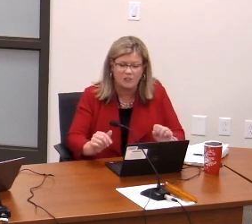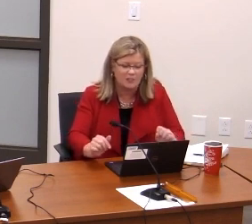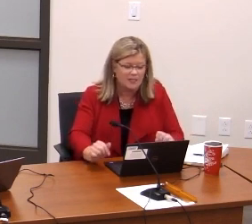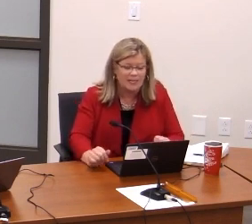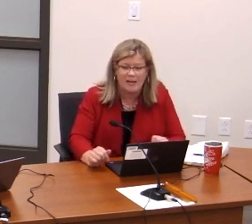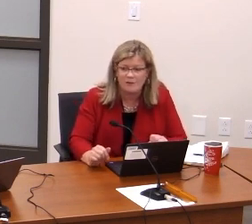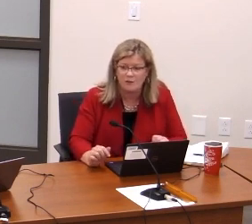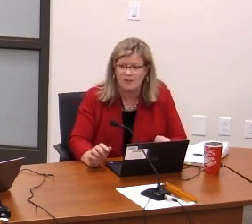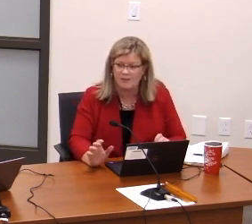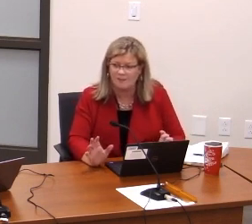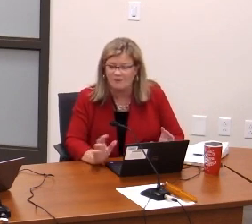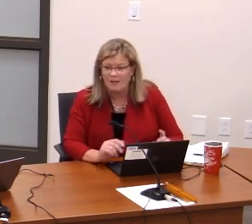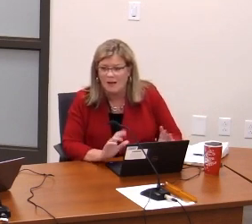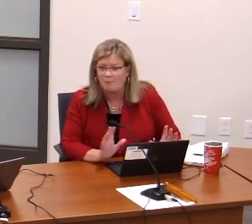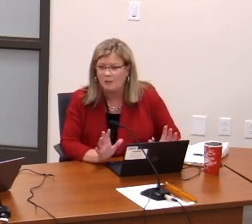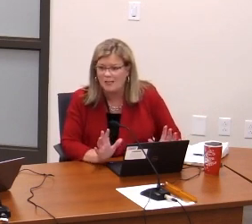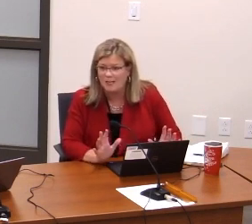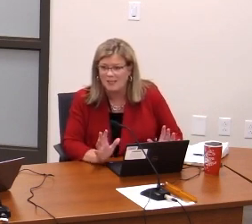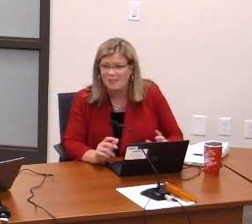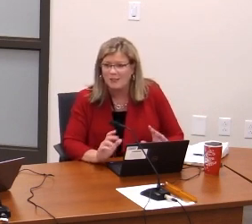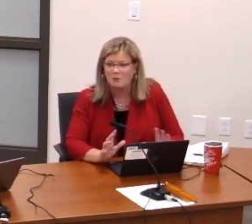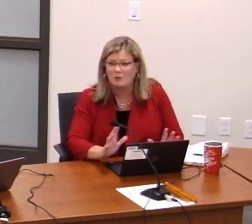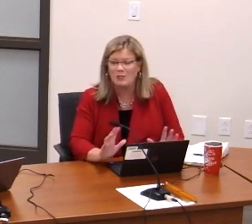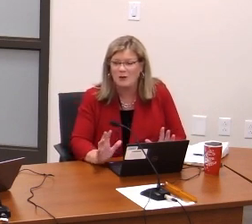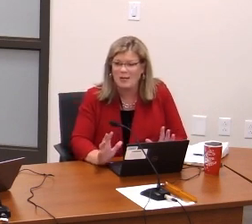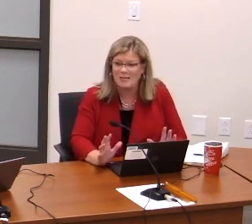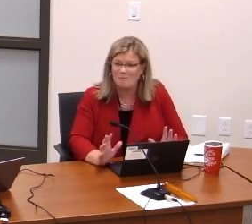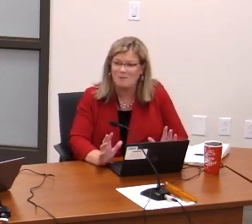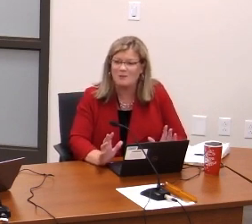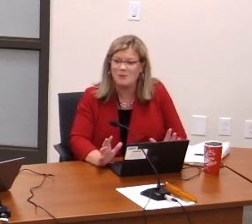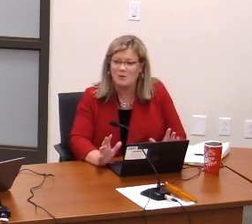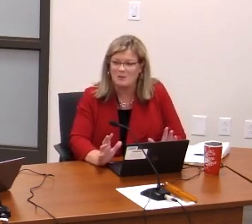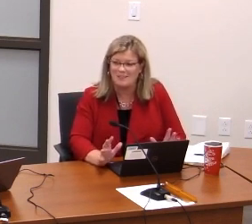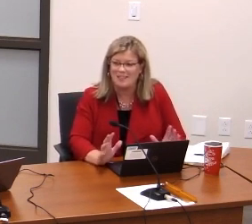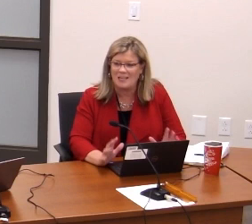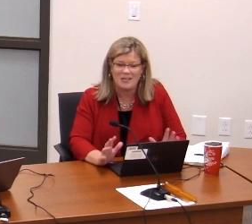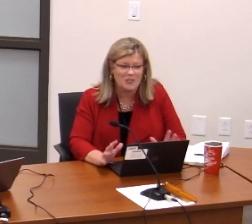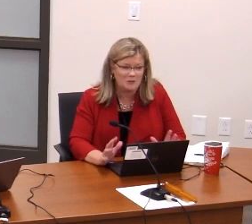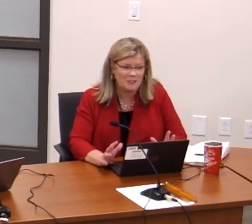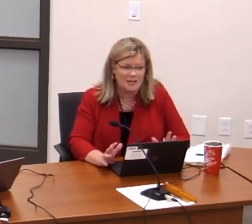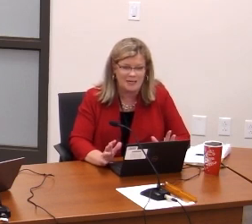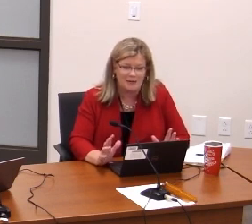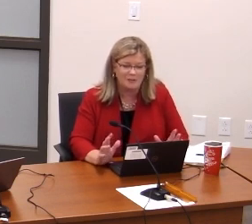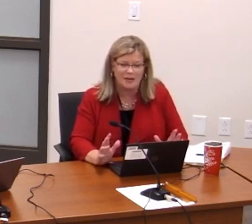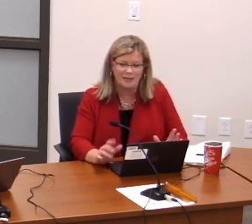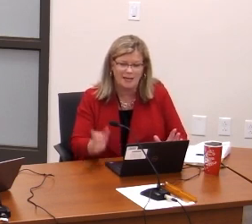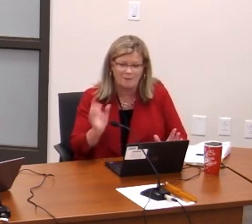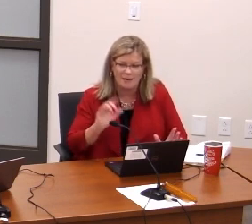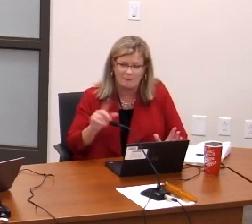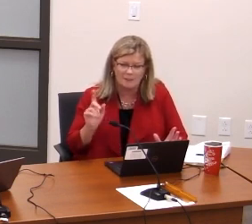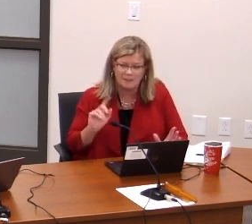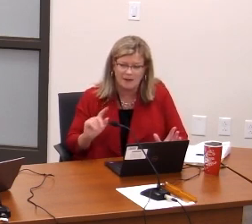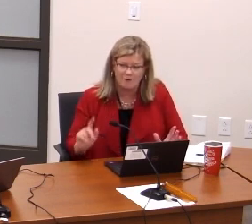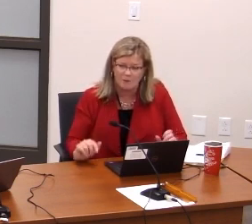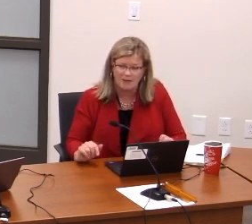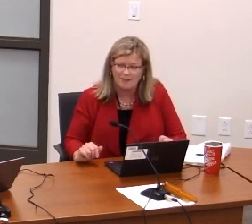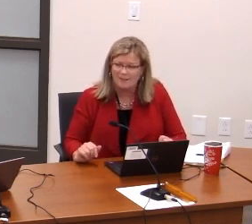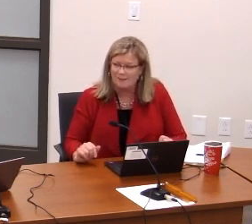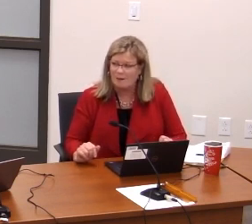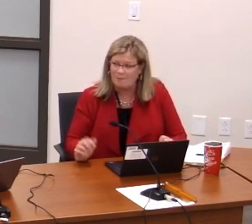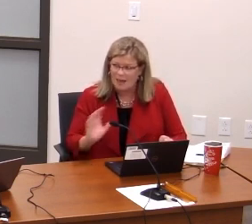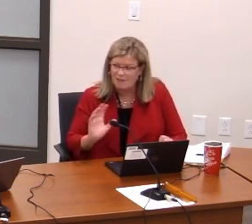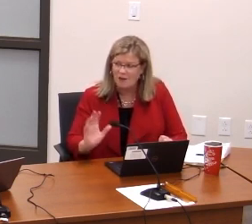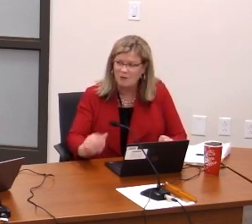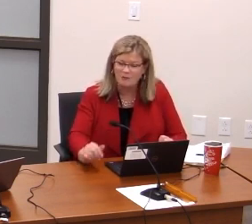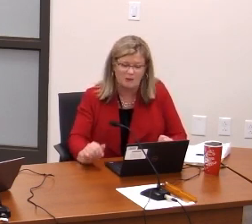that kind of information. And I'll have to do a plug, because we're really trying to get students that it can use data. And I was kept listening for